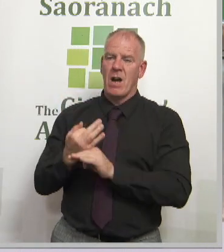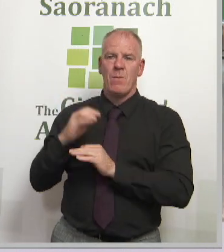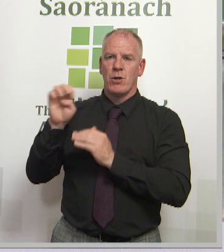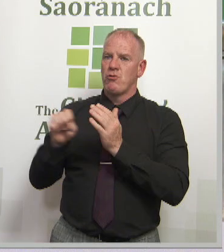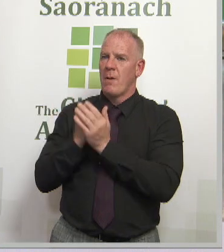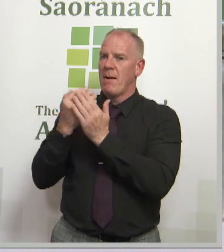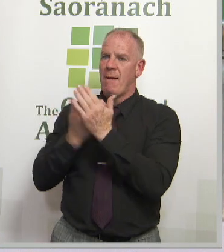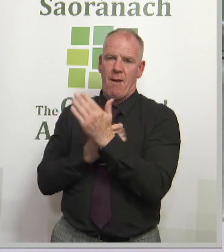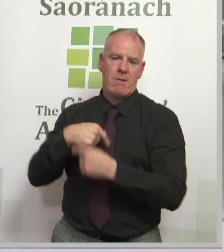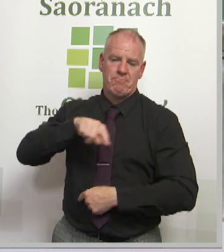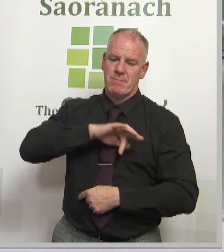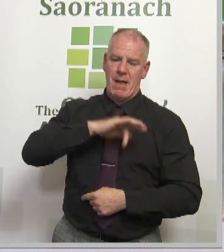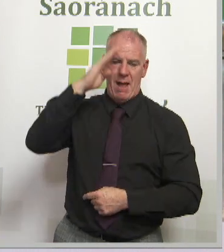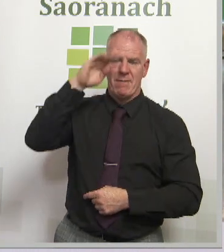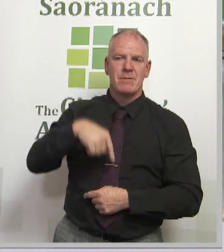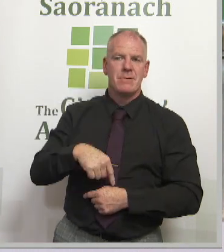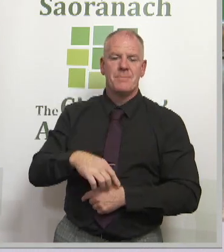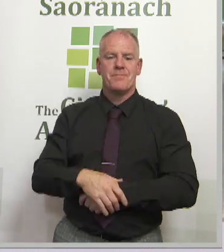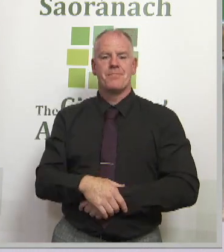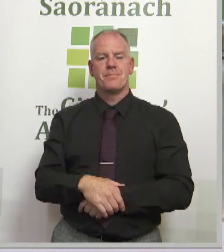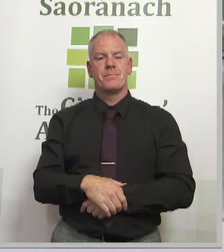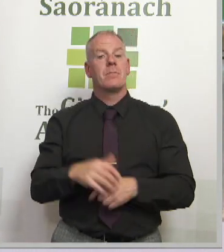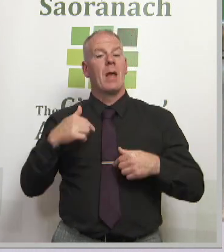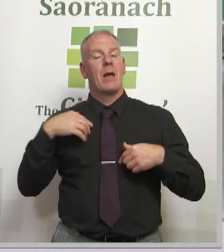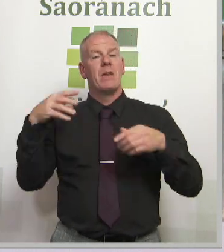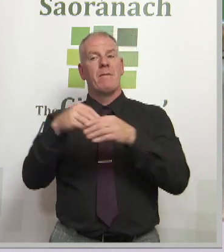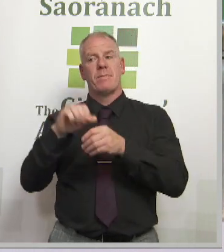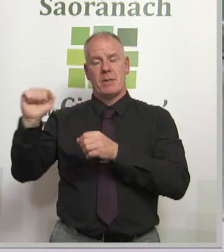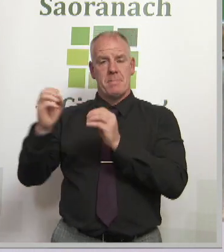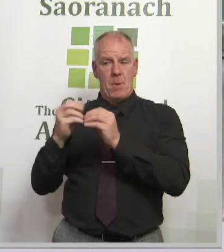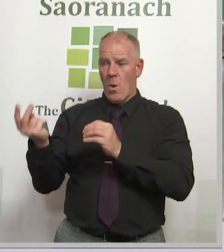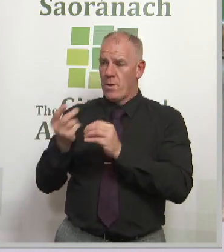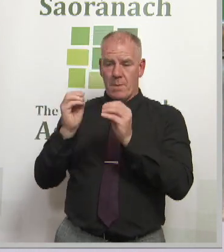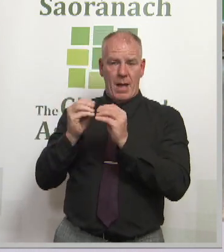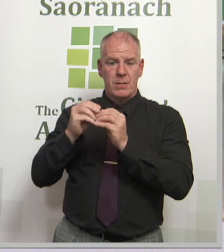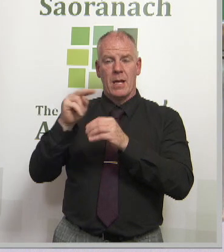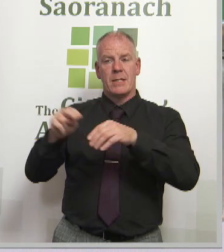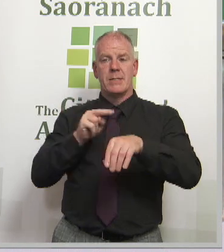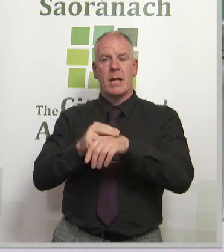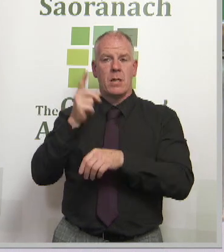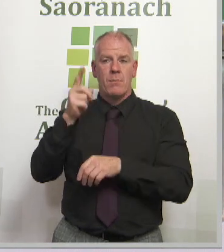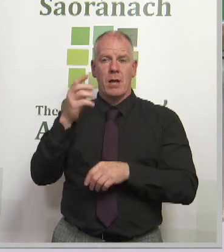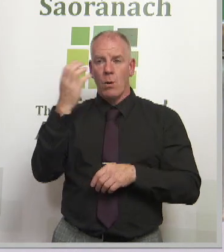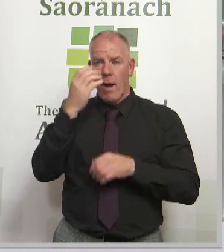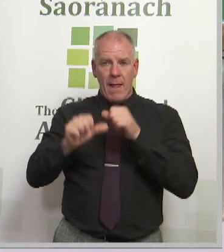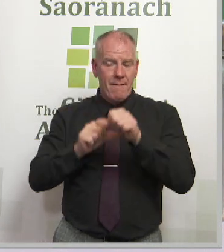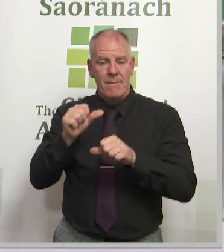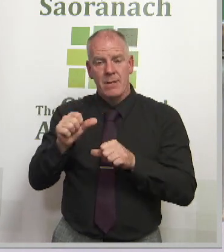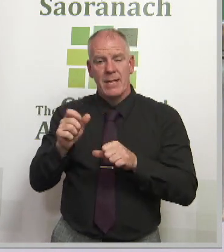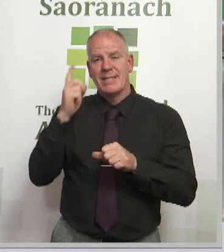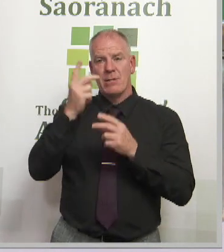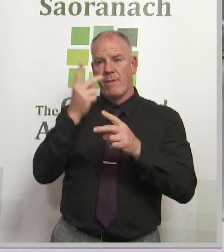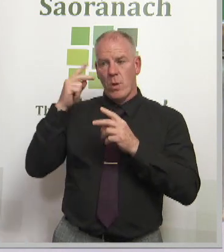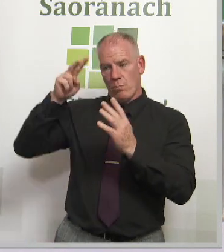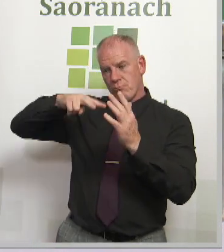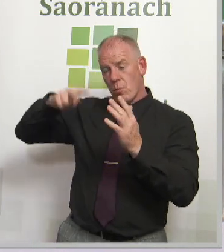legislation. When I was involved, he made reference, and Mary did, to National Parks and Wildlife, and we did a review of National Parks and